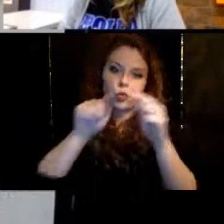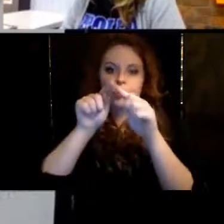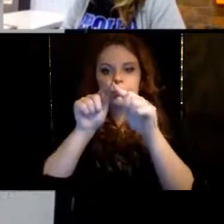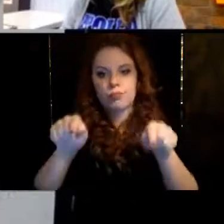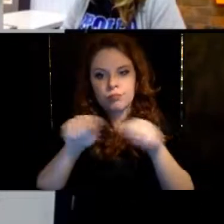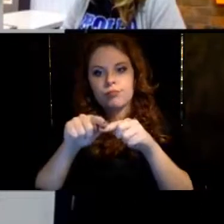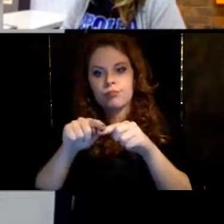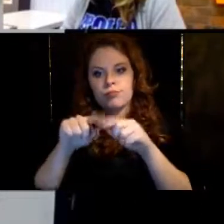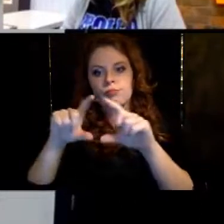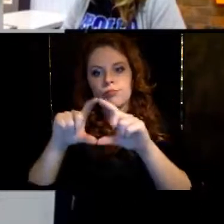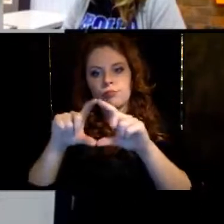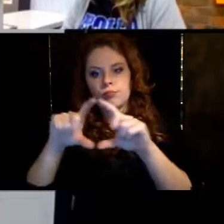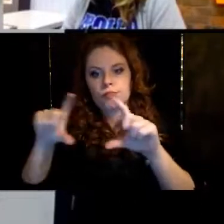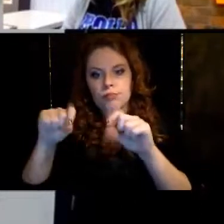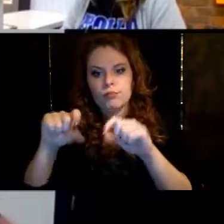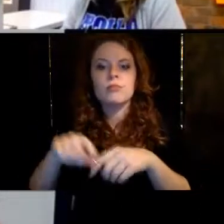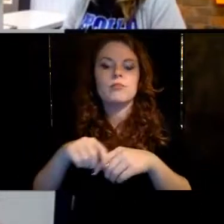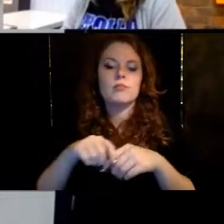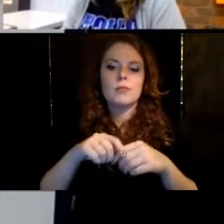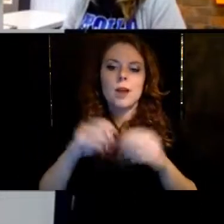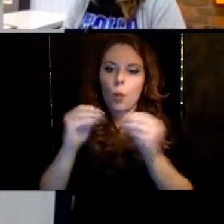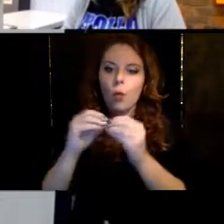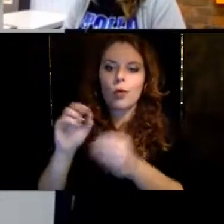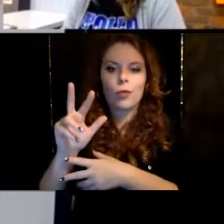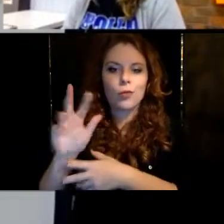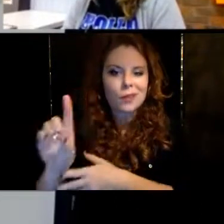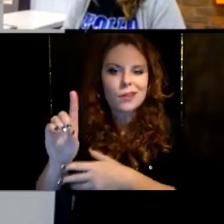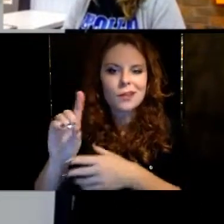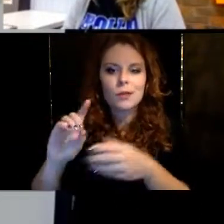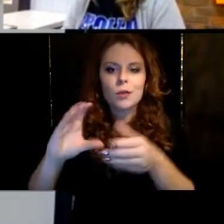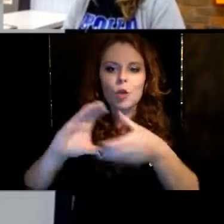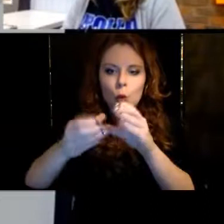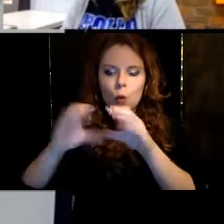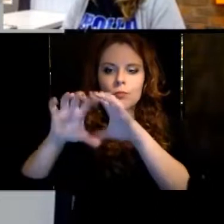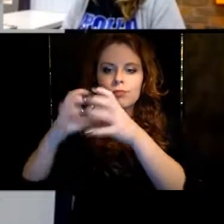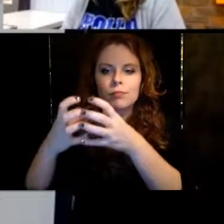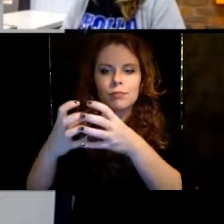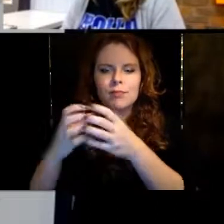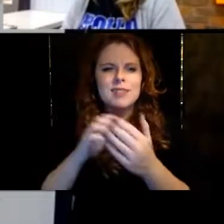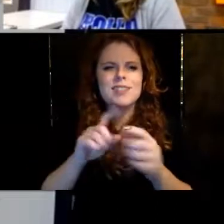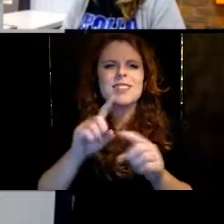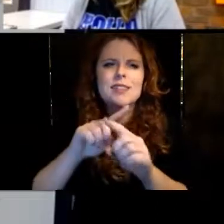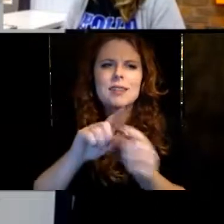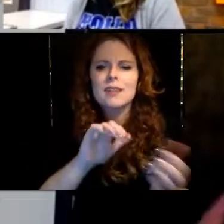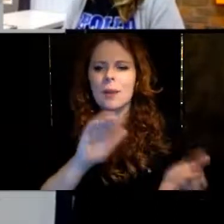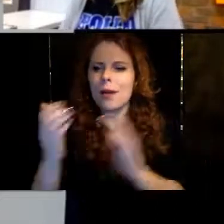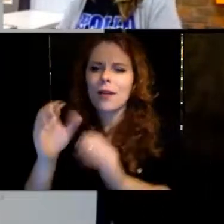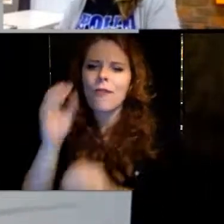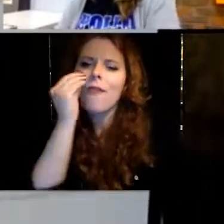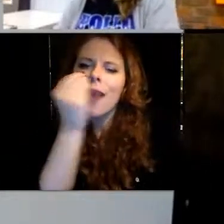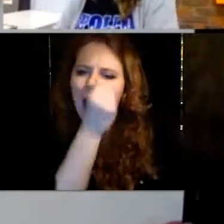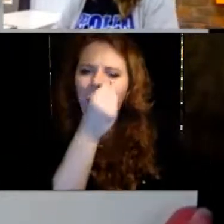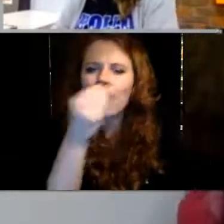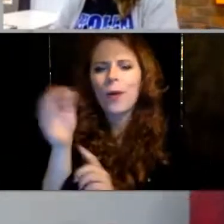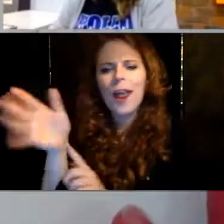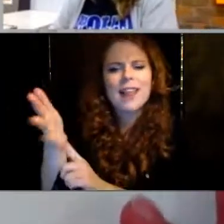triangle, square, and then the forms, cube, sphere, cylinder, cone, and how different that is from maybe a flower or a leaf. So a flower or